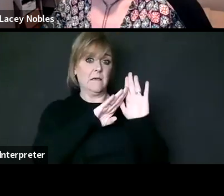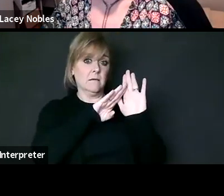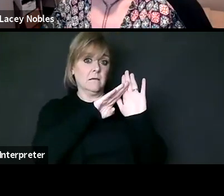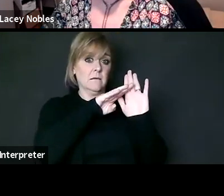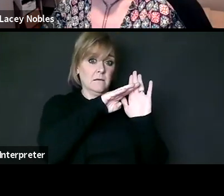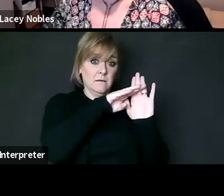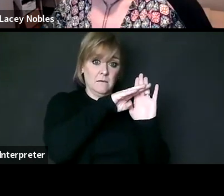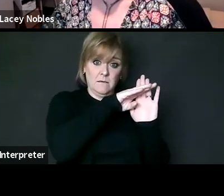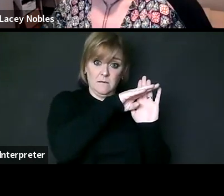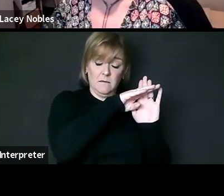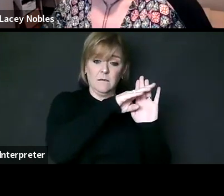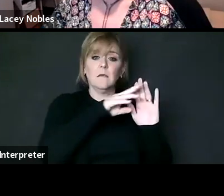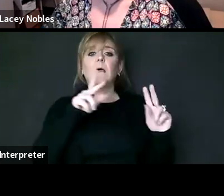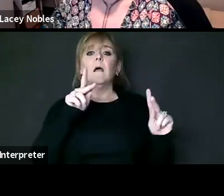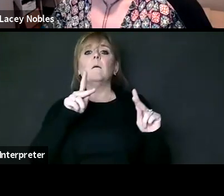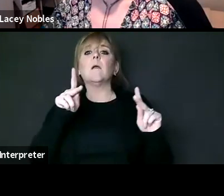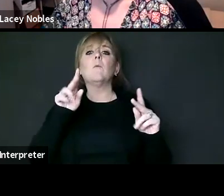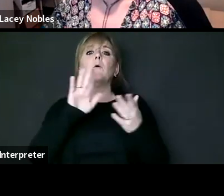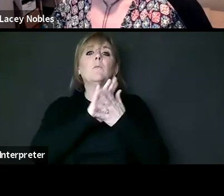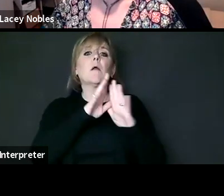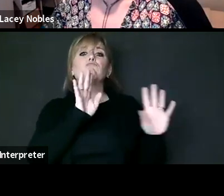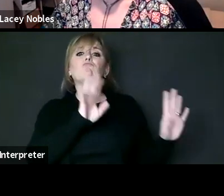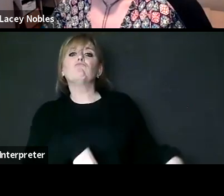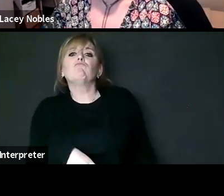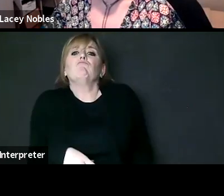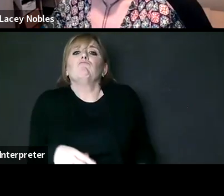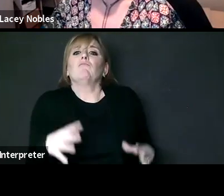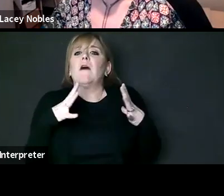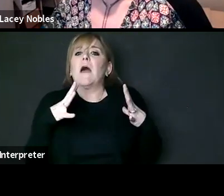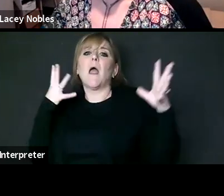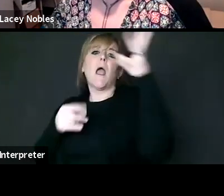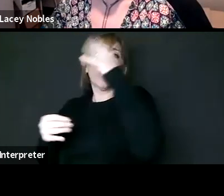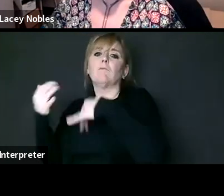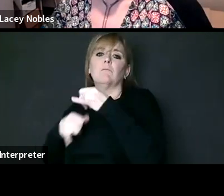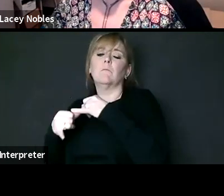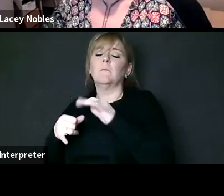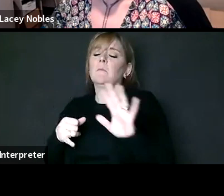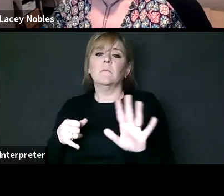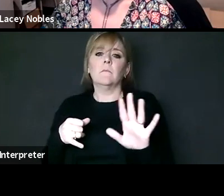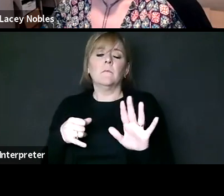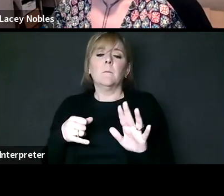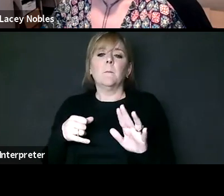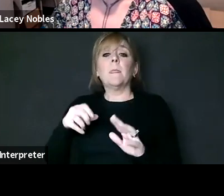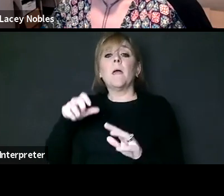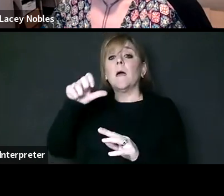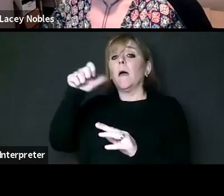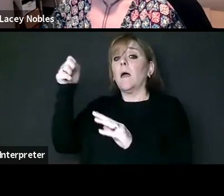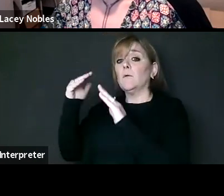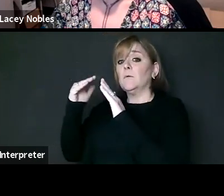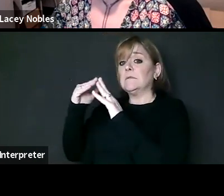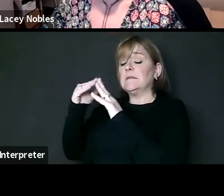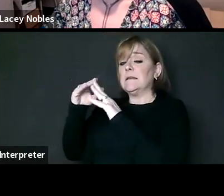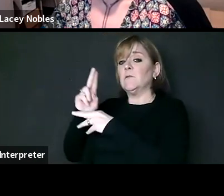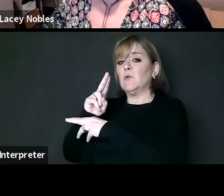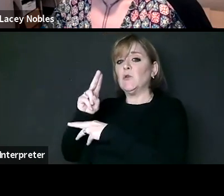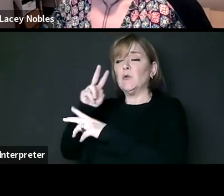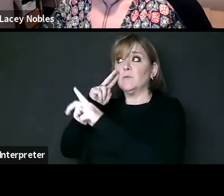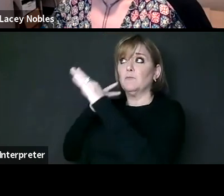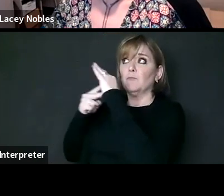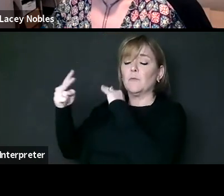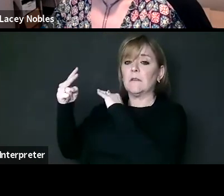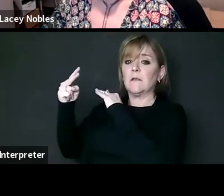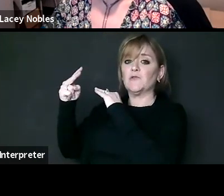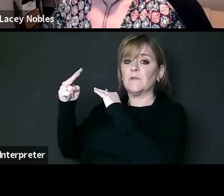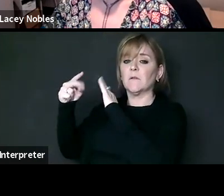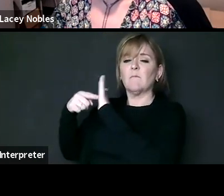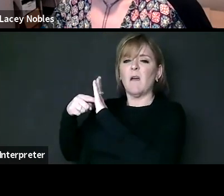efforts. But the models that other cities have used not